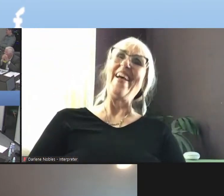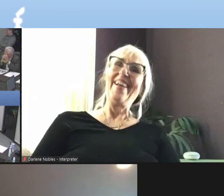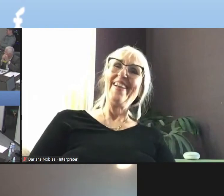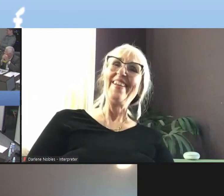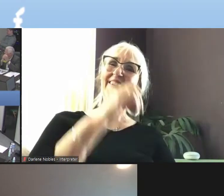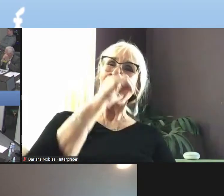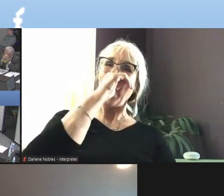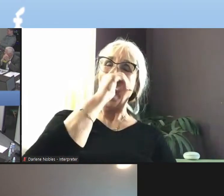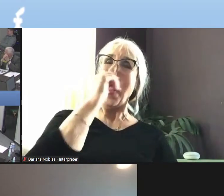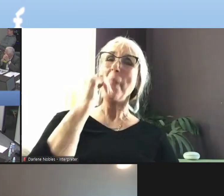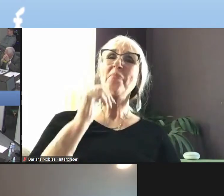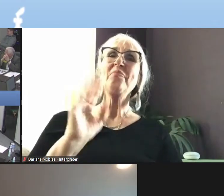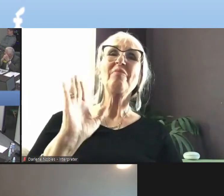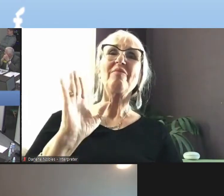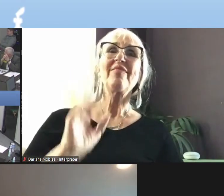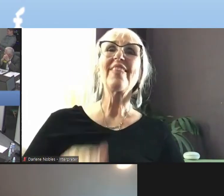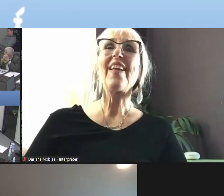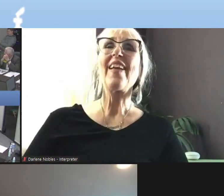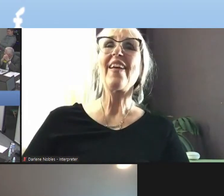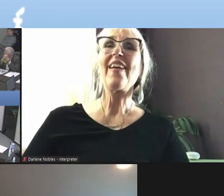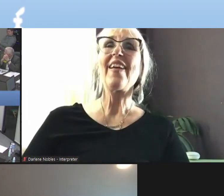Hold that check. Hey, it didn't bounce.